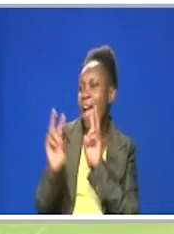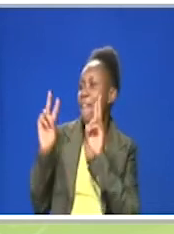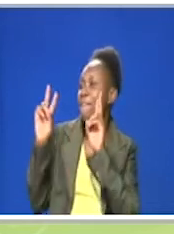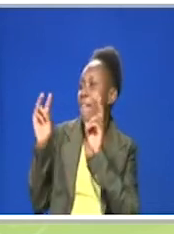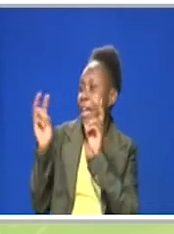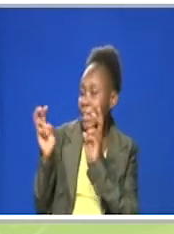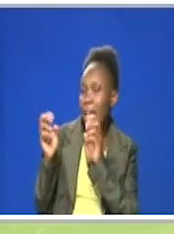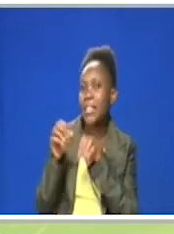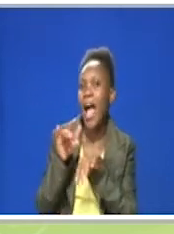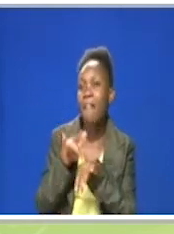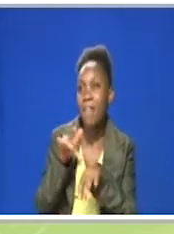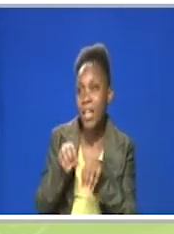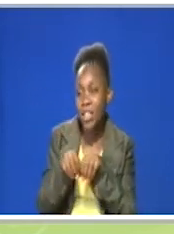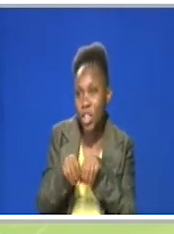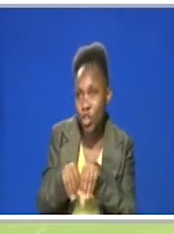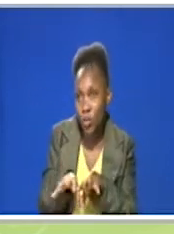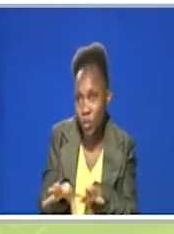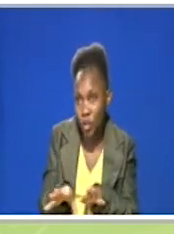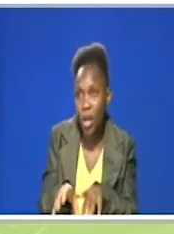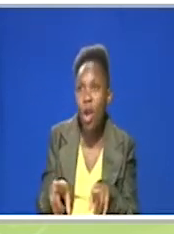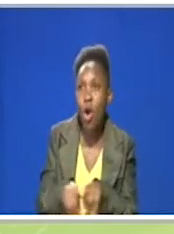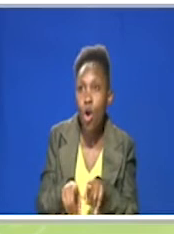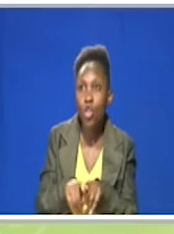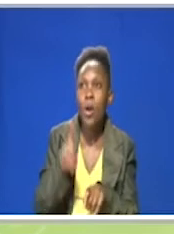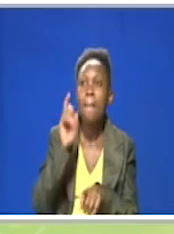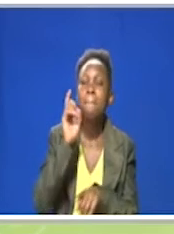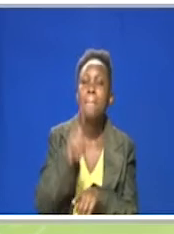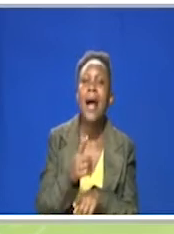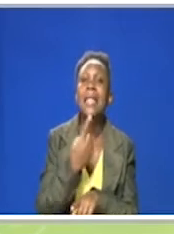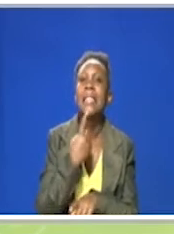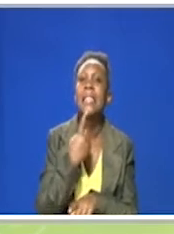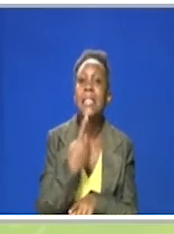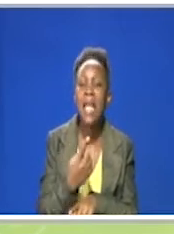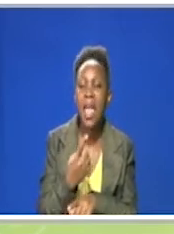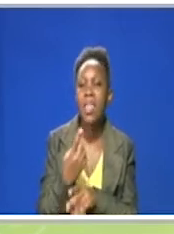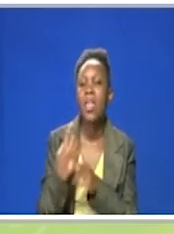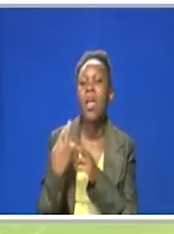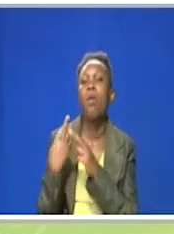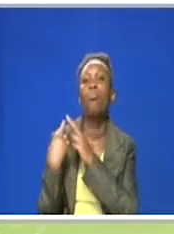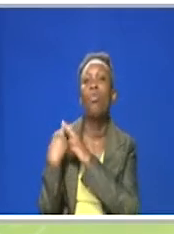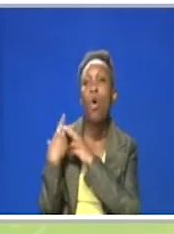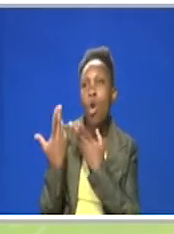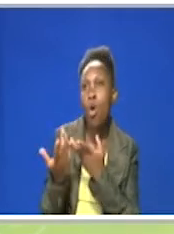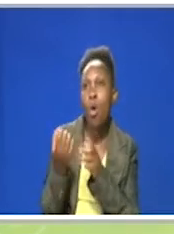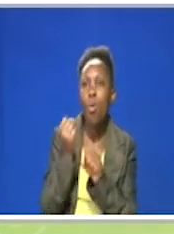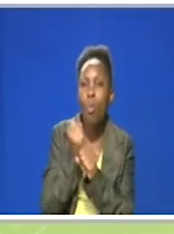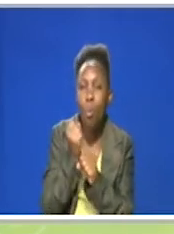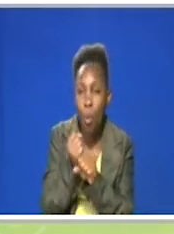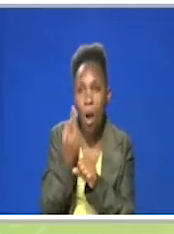affecting division, and you should also be able to state the role of division in